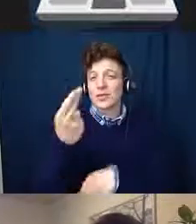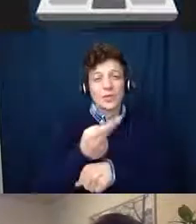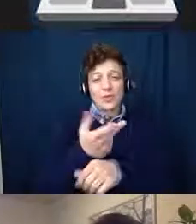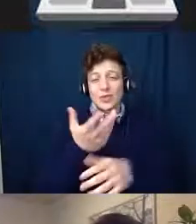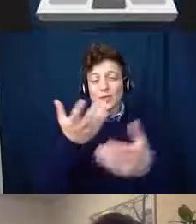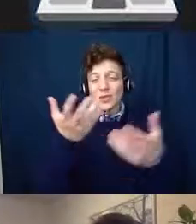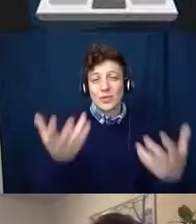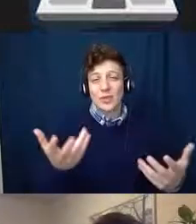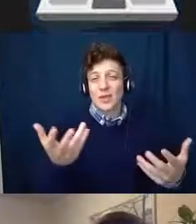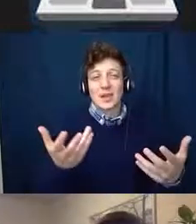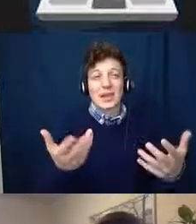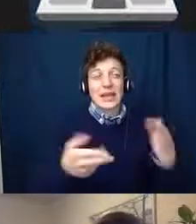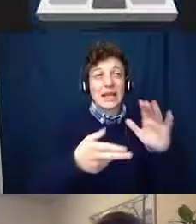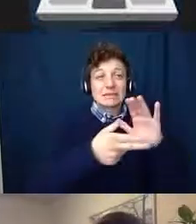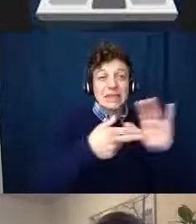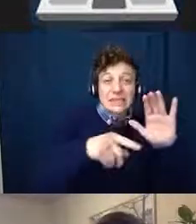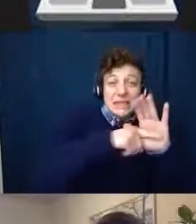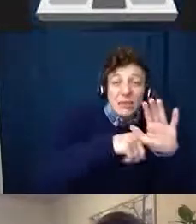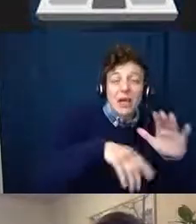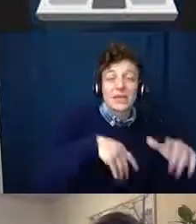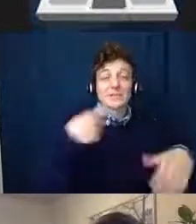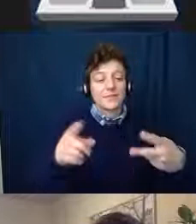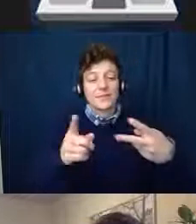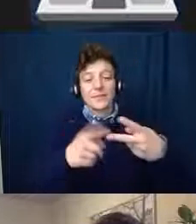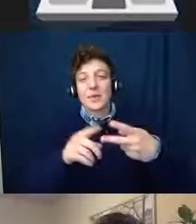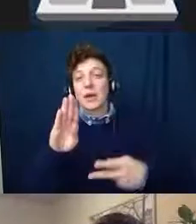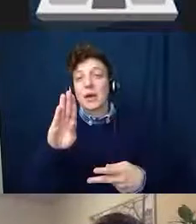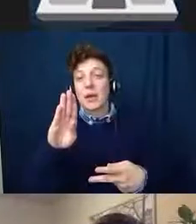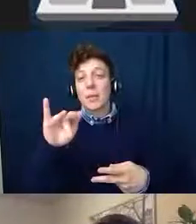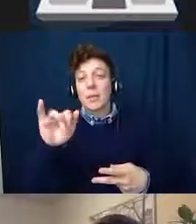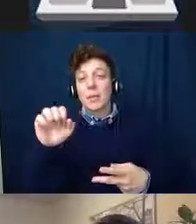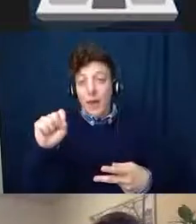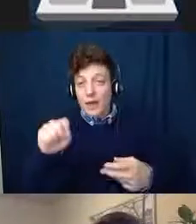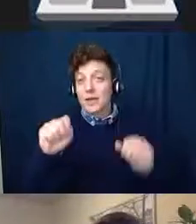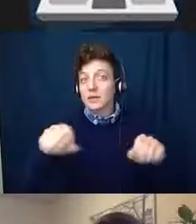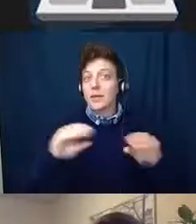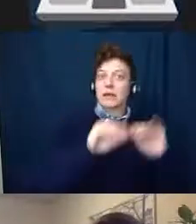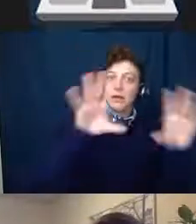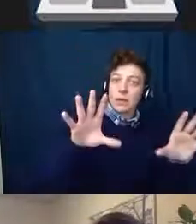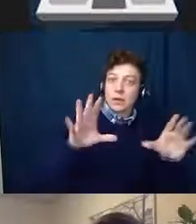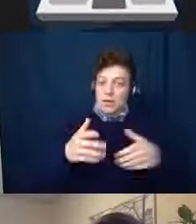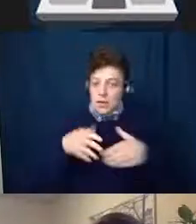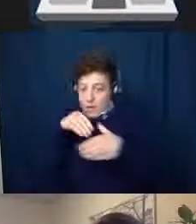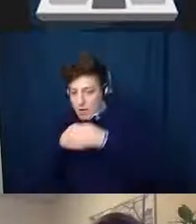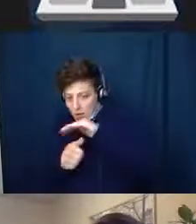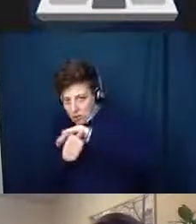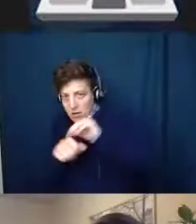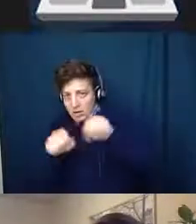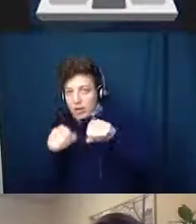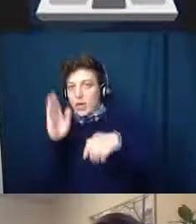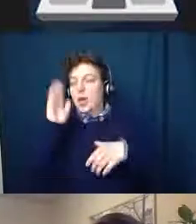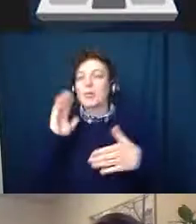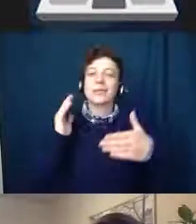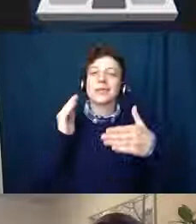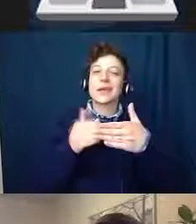something, stigma and bias, those are explicit and implicit things, and those really work against kind of the quality of